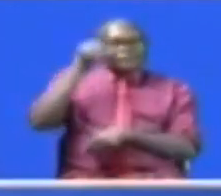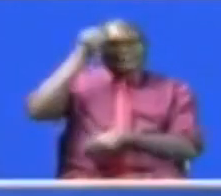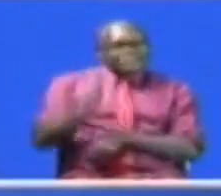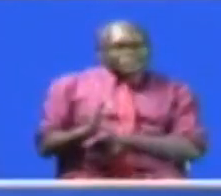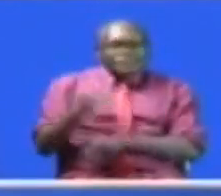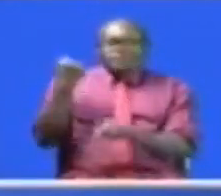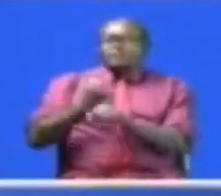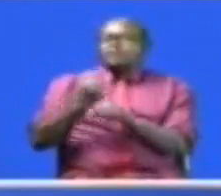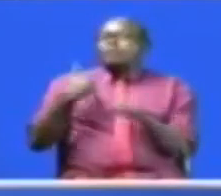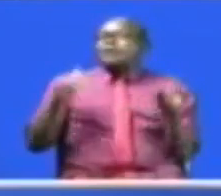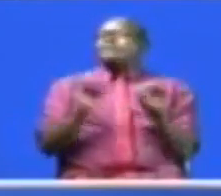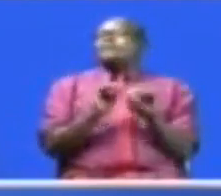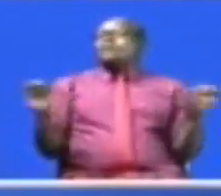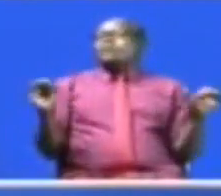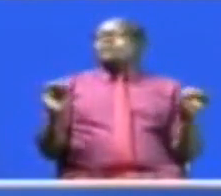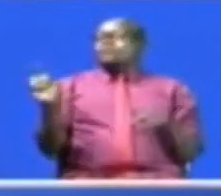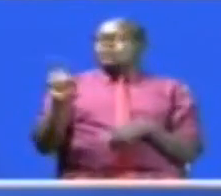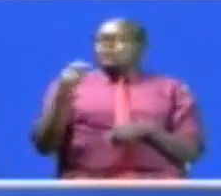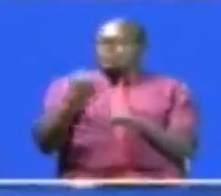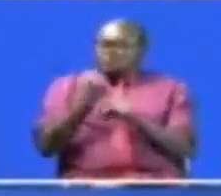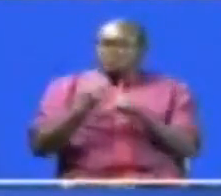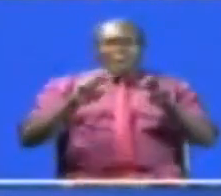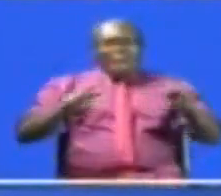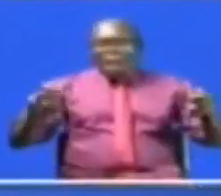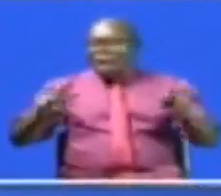defaulters are unemployed youth hunting for jobs.